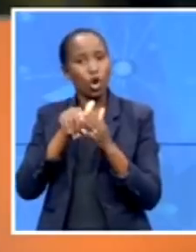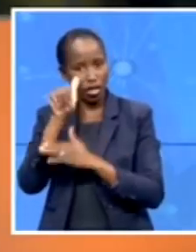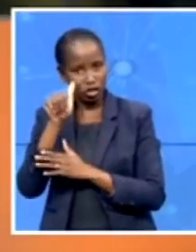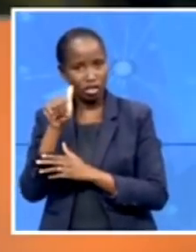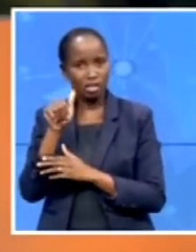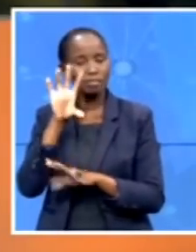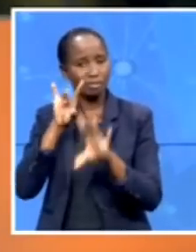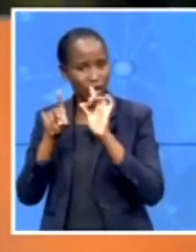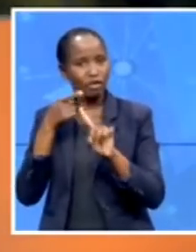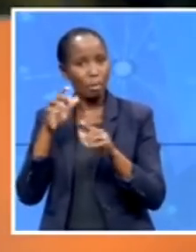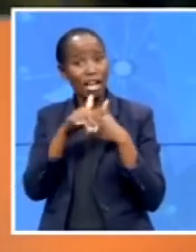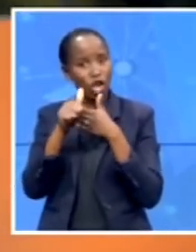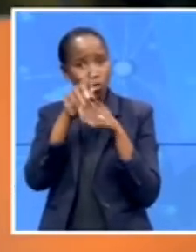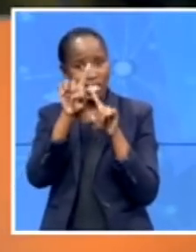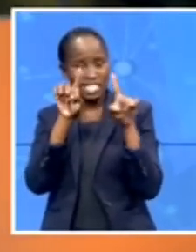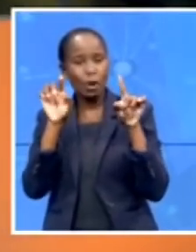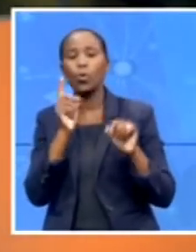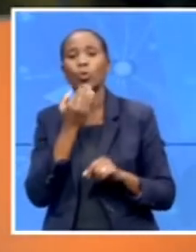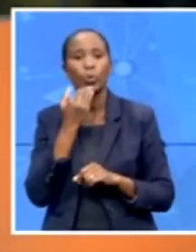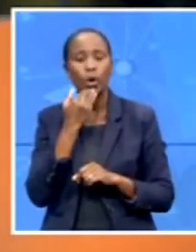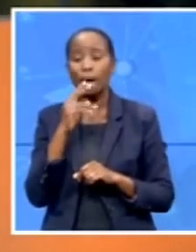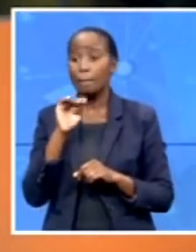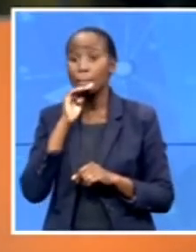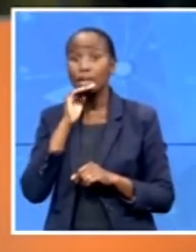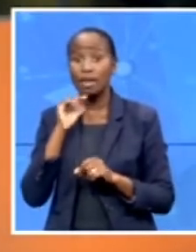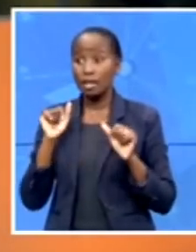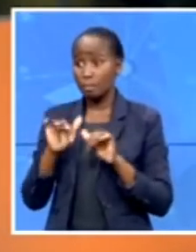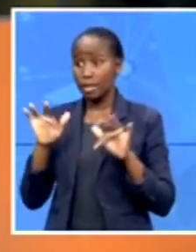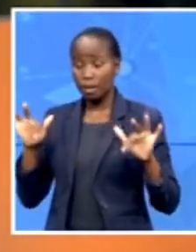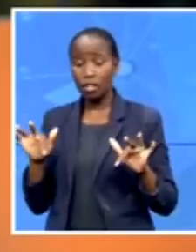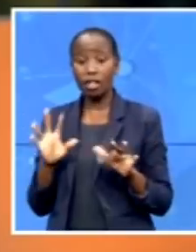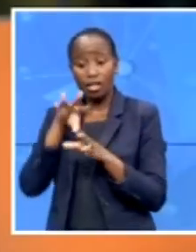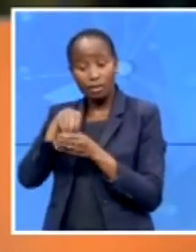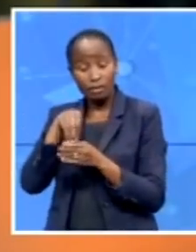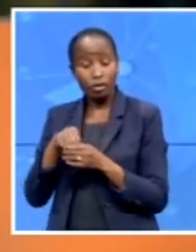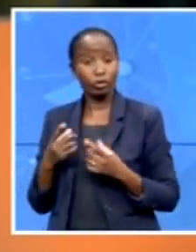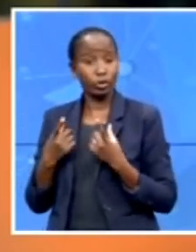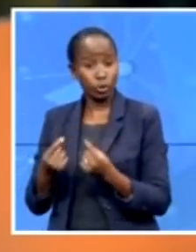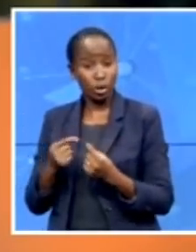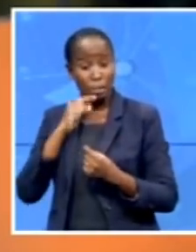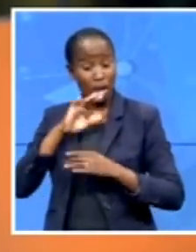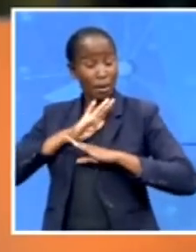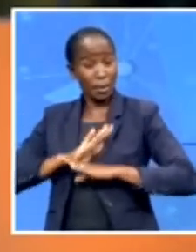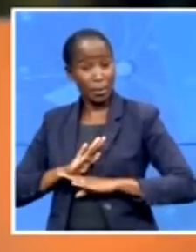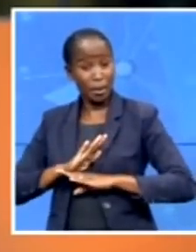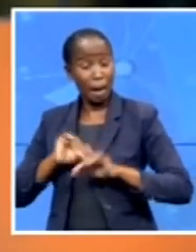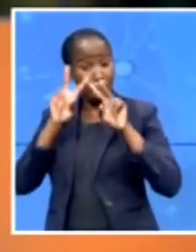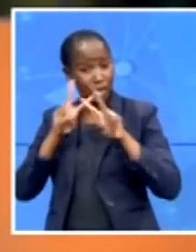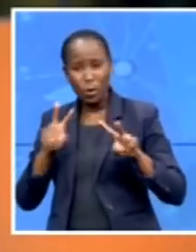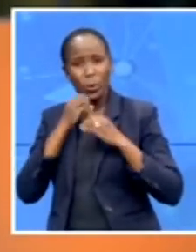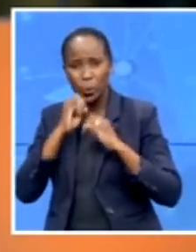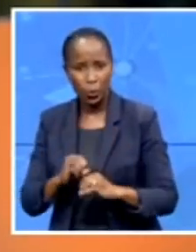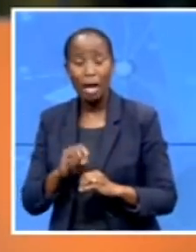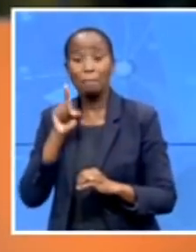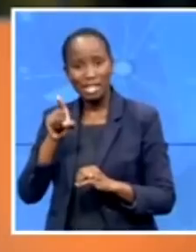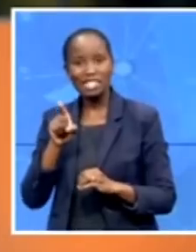anybody any peace of mind who is involved in this. And it would be a serious wake-up call to those people at